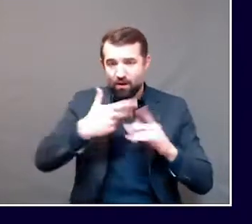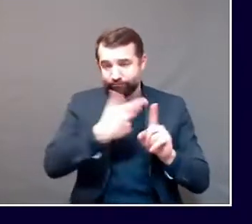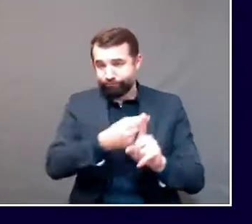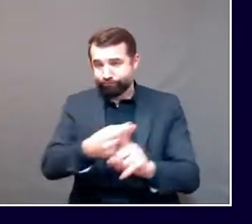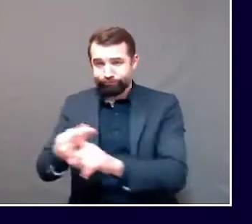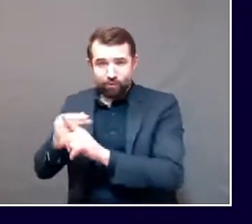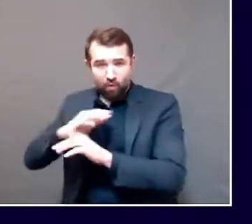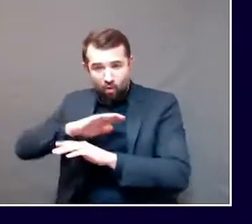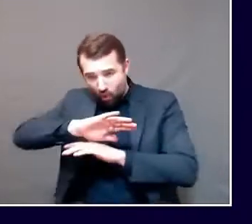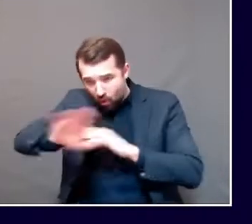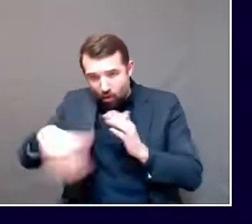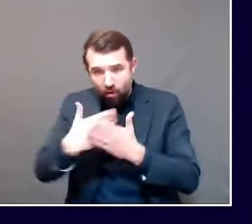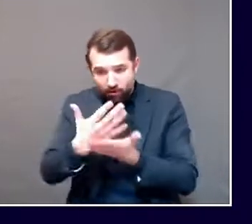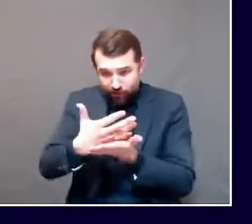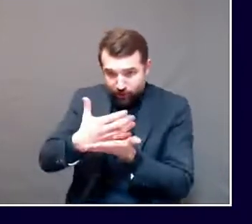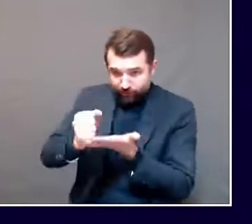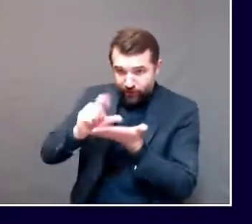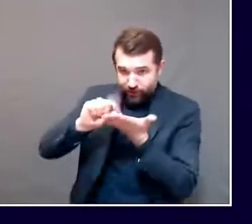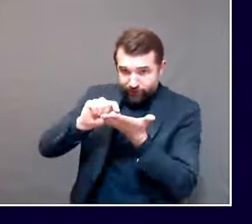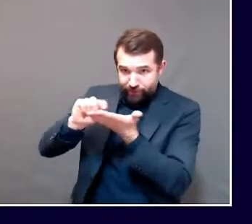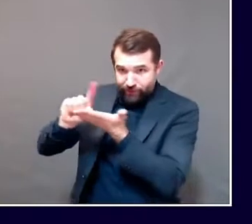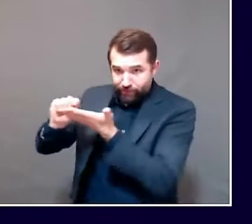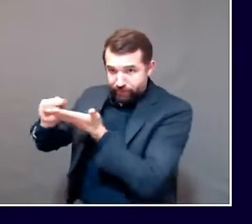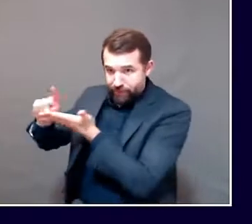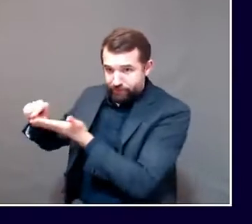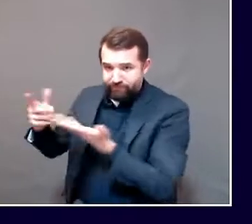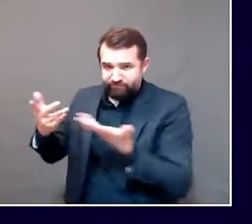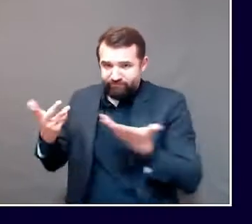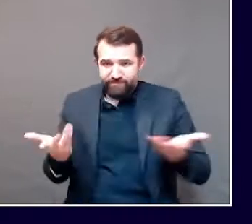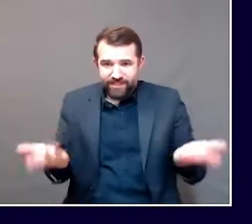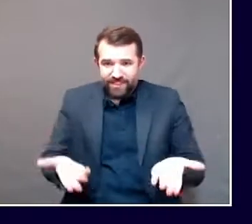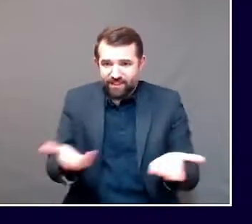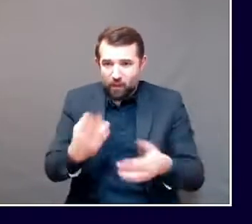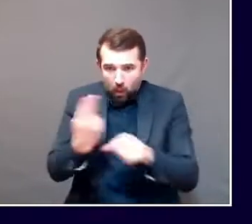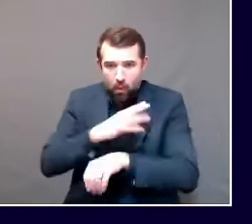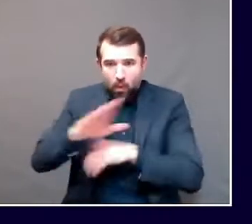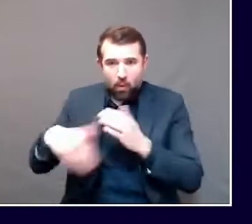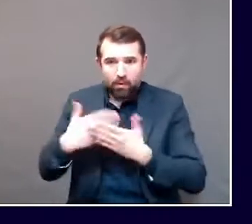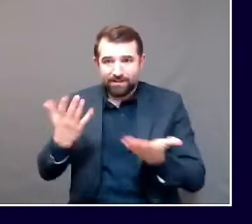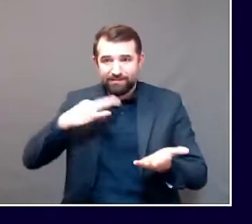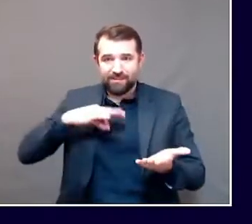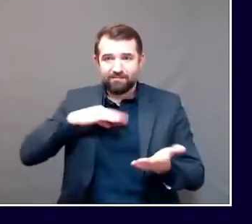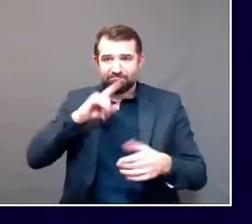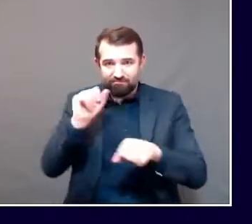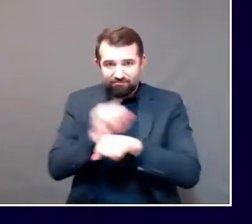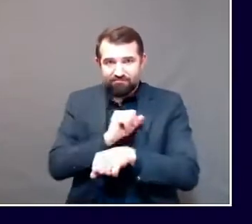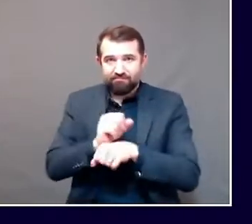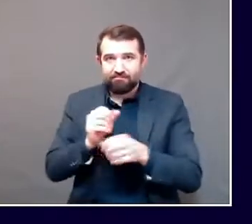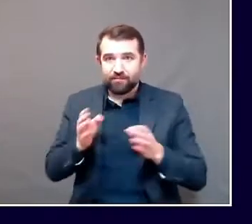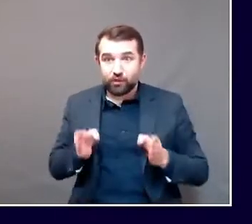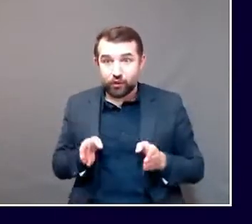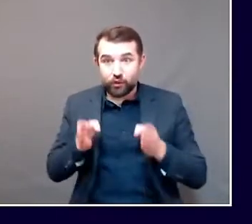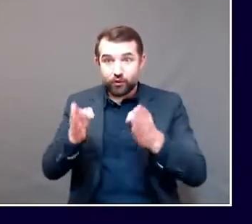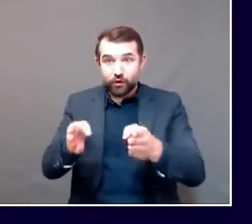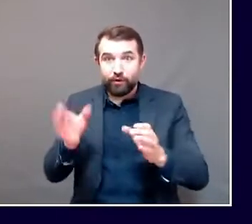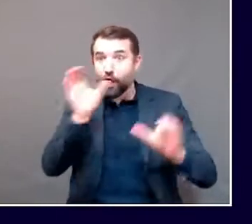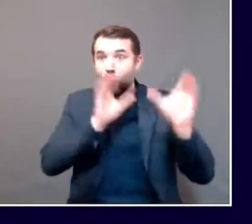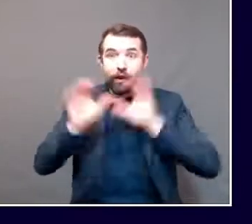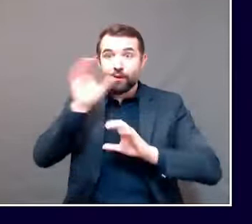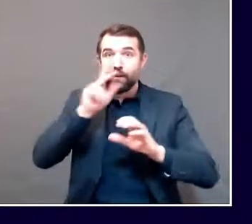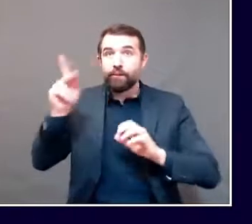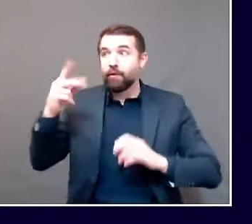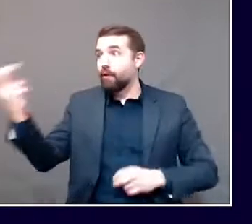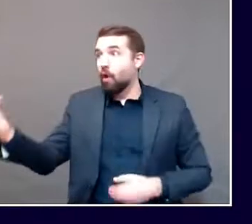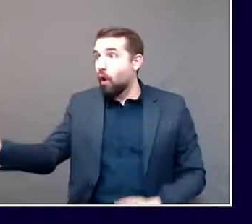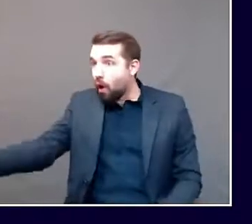saying, we had to walk down the street to find random people to vaccinate. I think the planning has been such that there has been sufficient